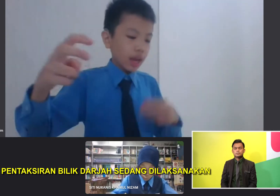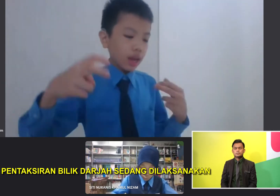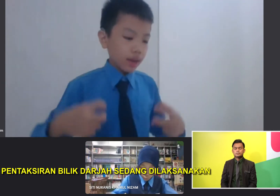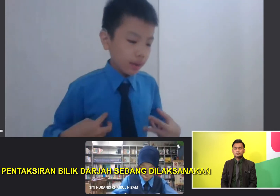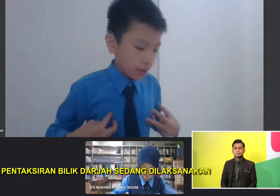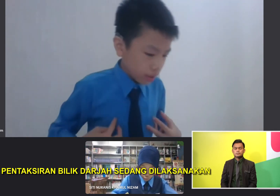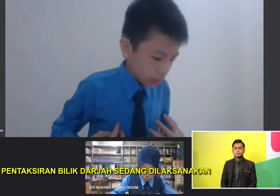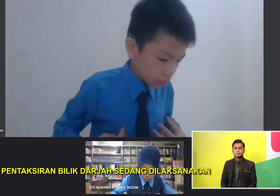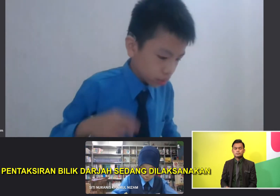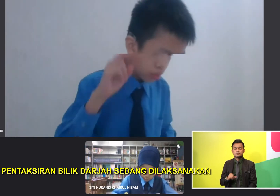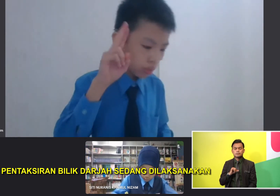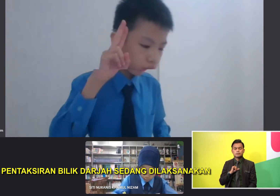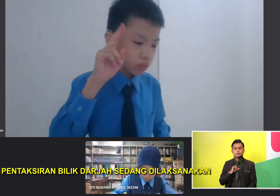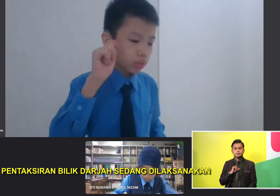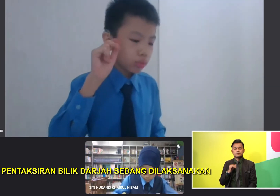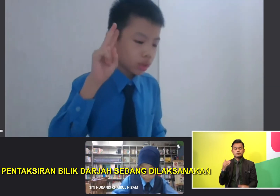I've got